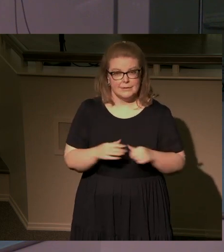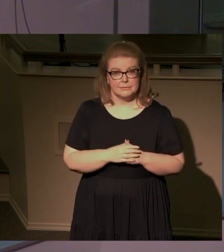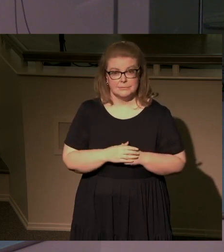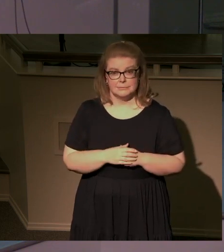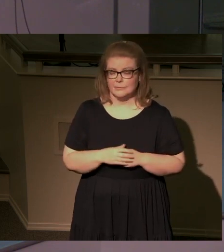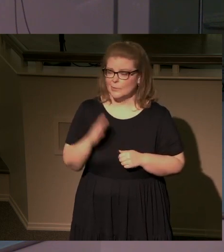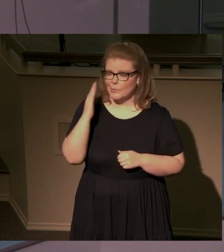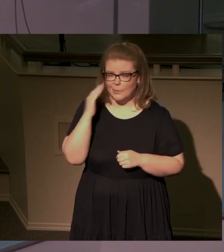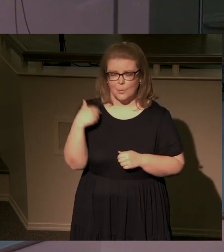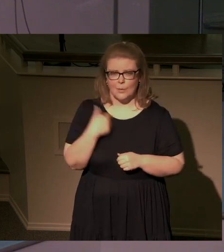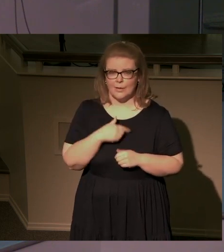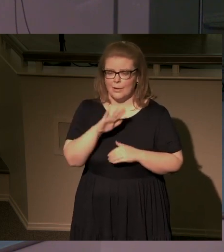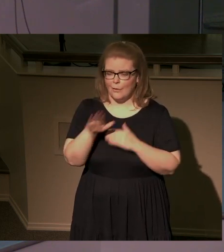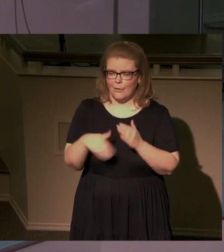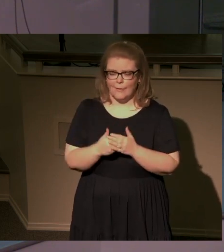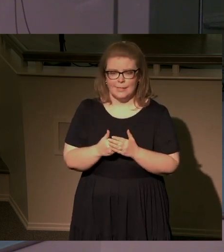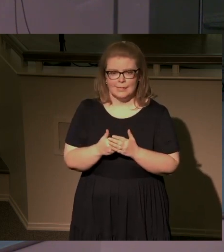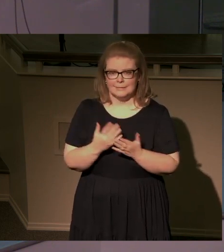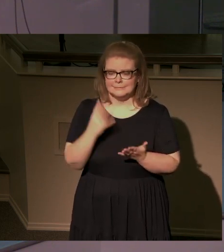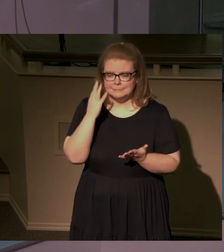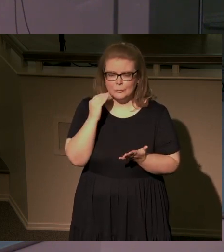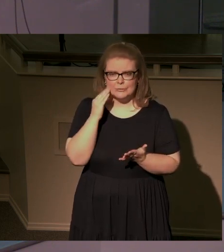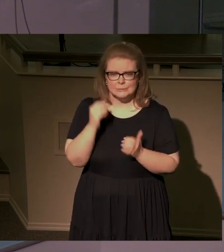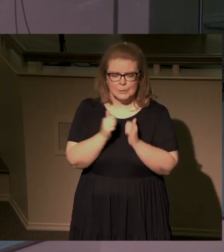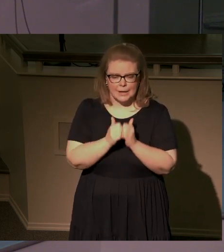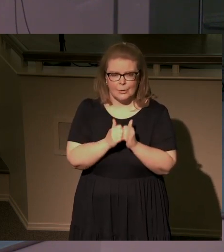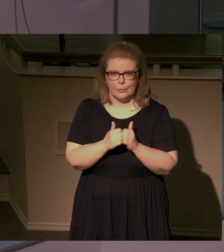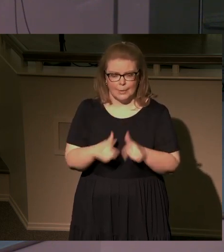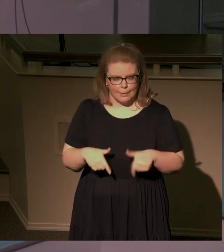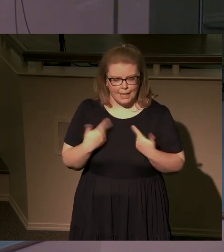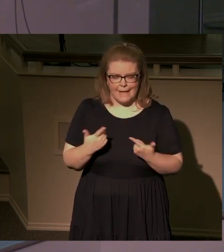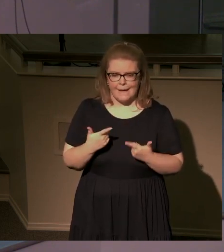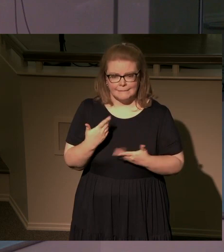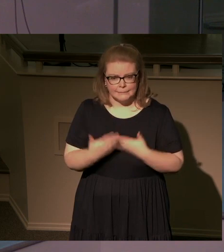together. And with your kids, you're on this journey together.